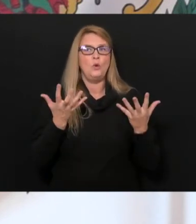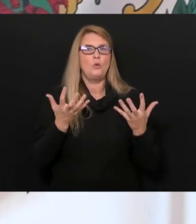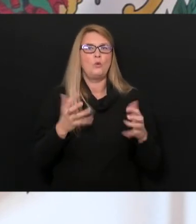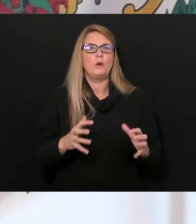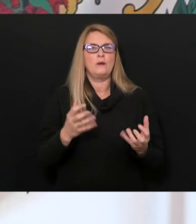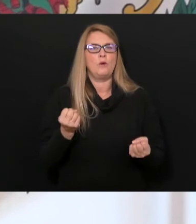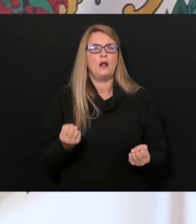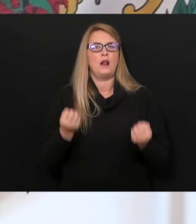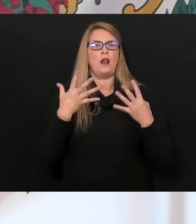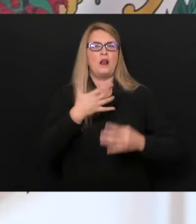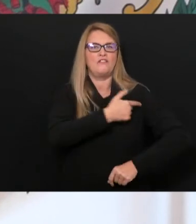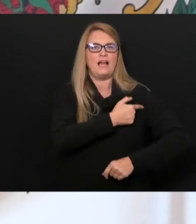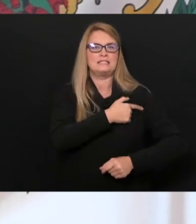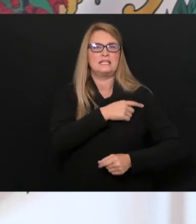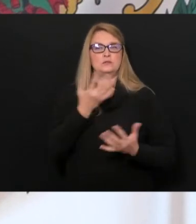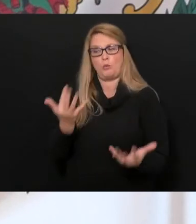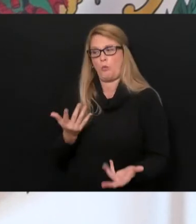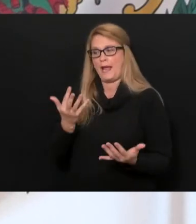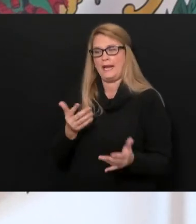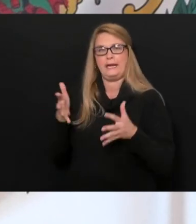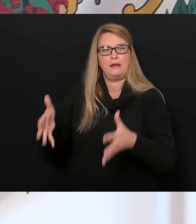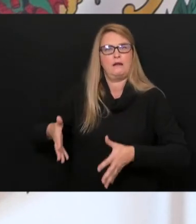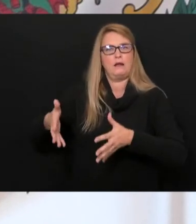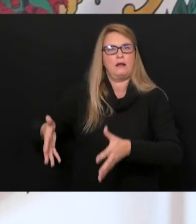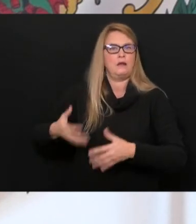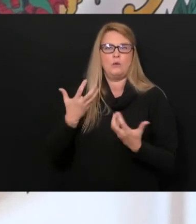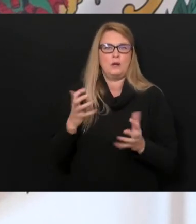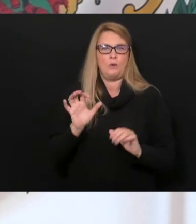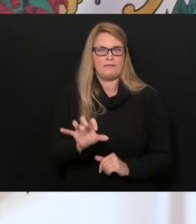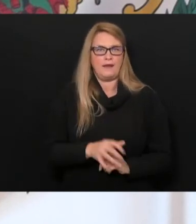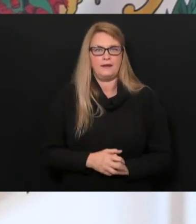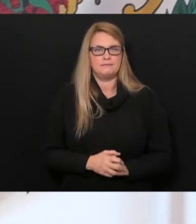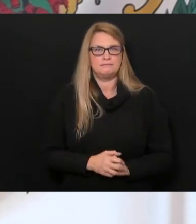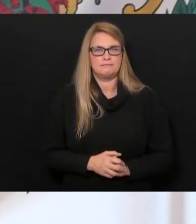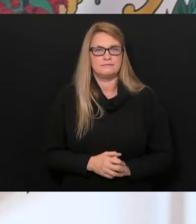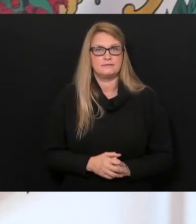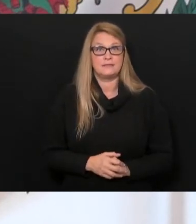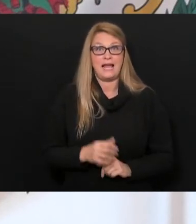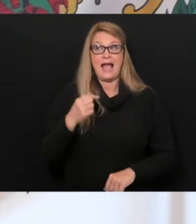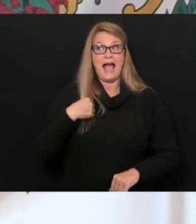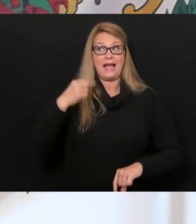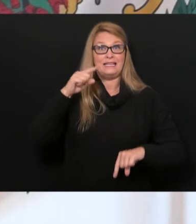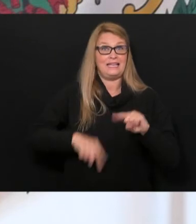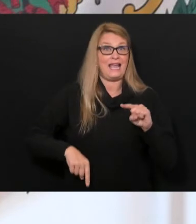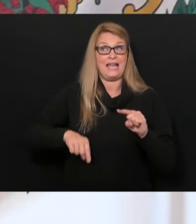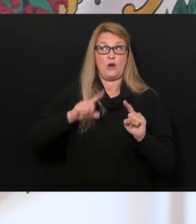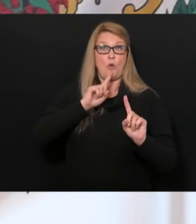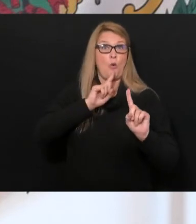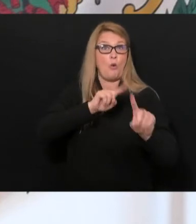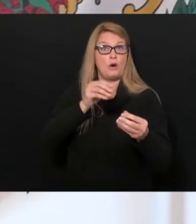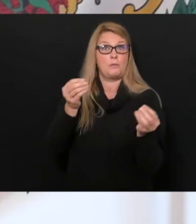on the shelf. We do not want that. I can't get more for you. I can't scream like the